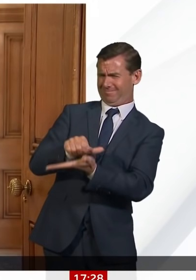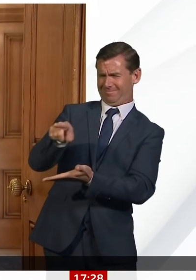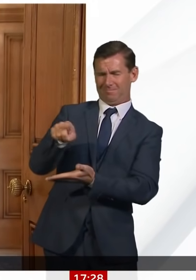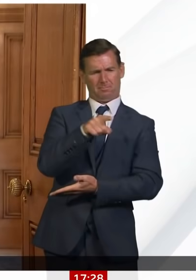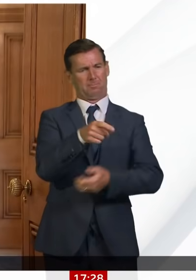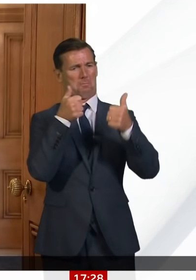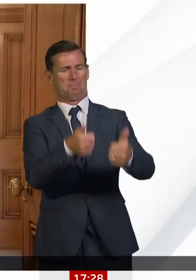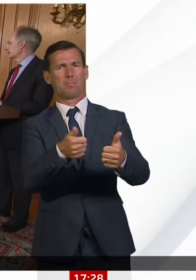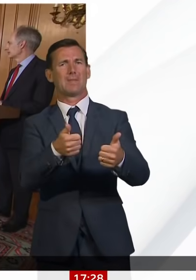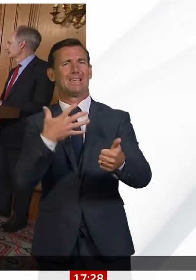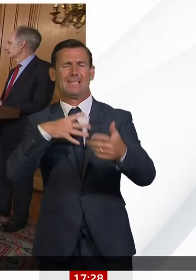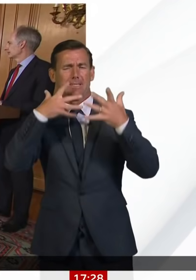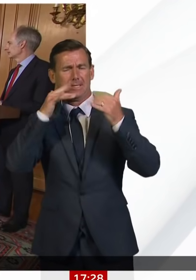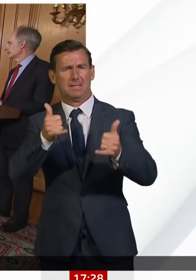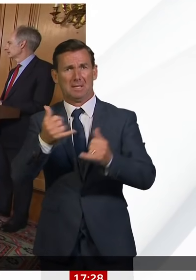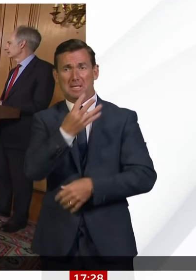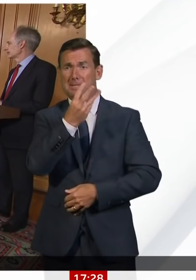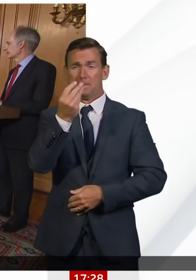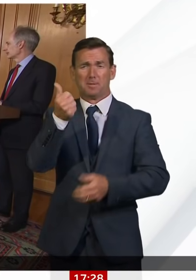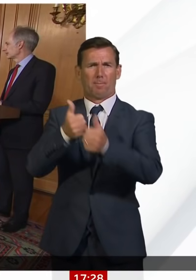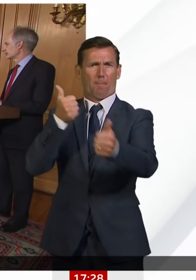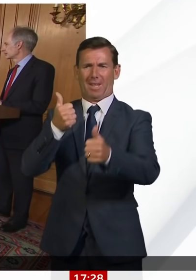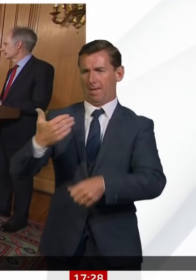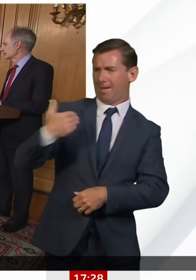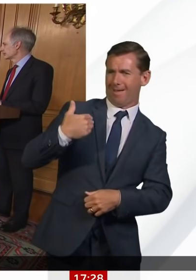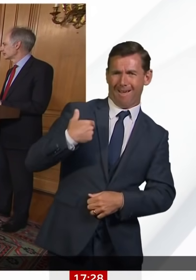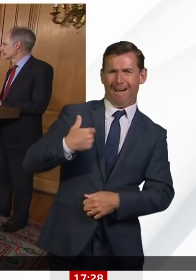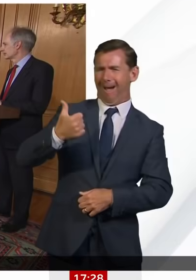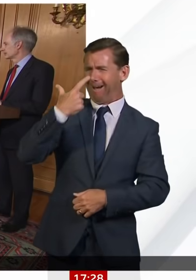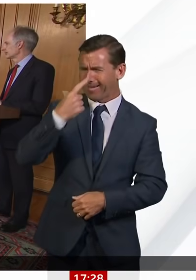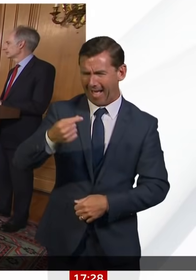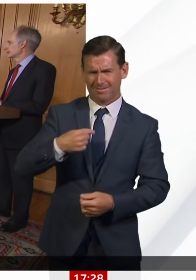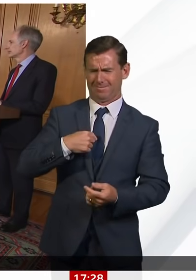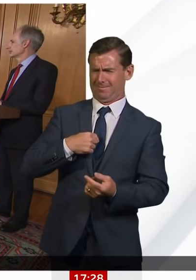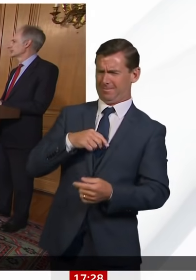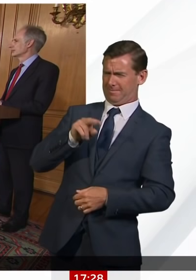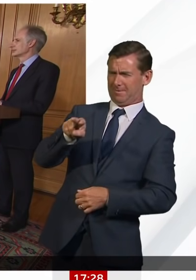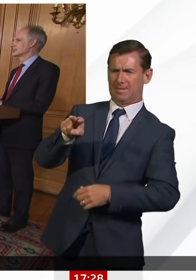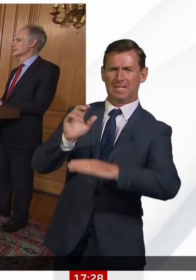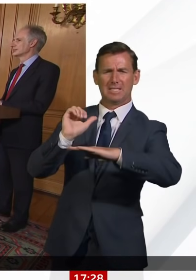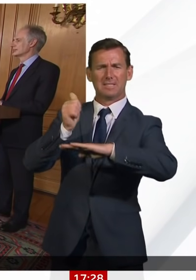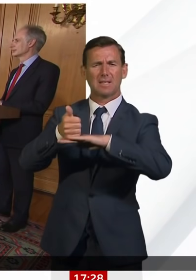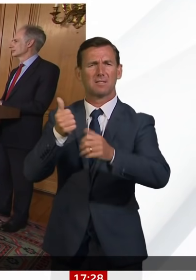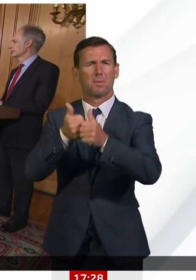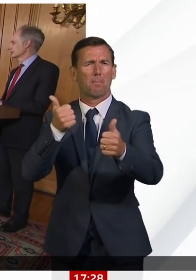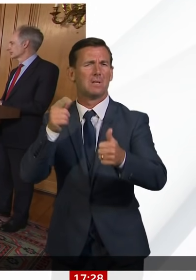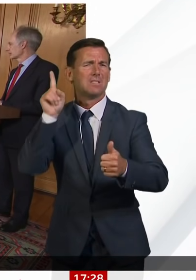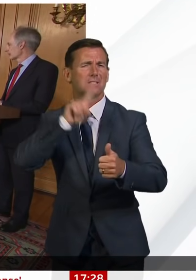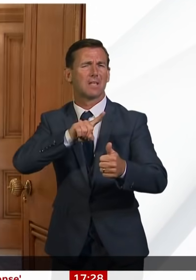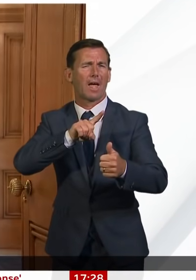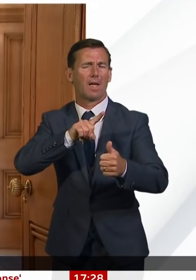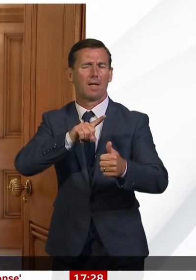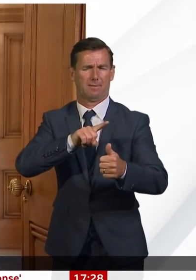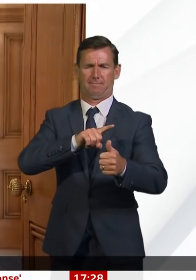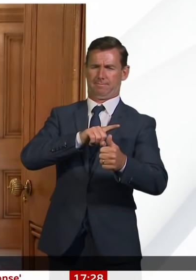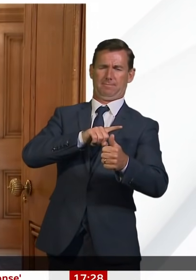had some offers, for instance, that have come from companies where upon investigation the company has only just been formed in the previous day or two before coming